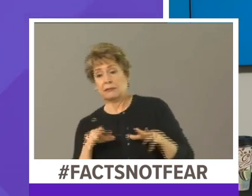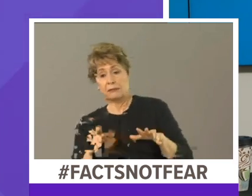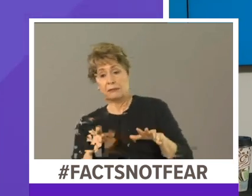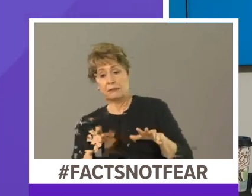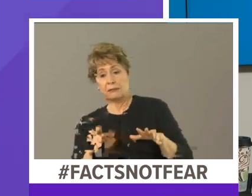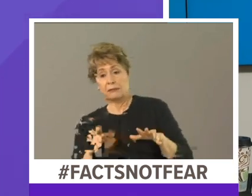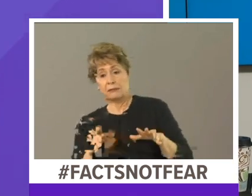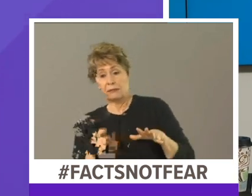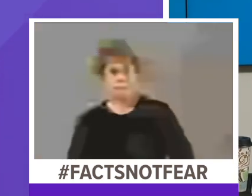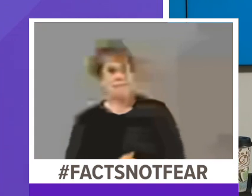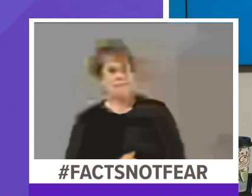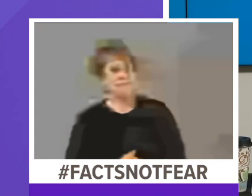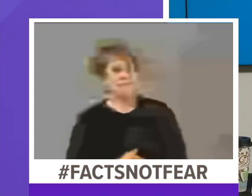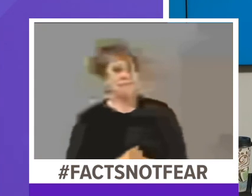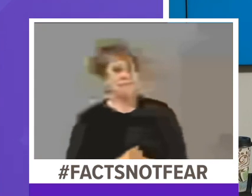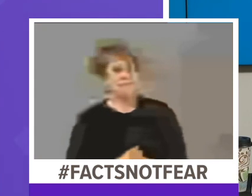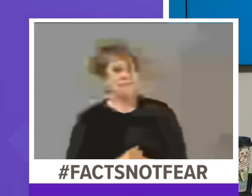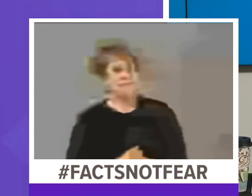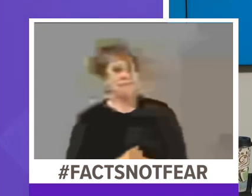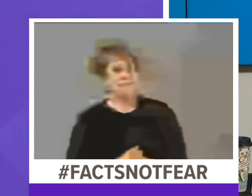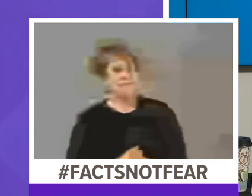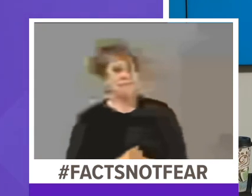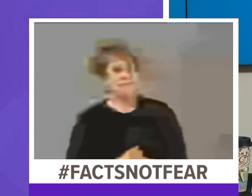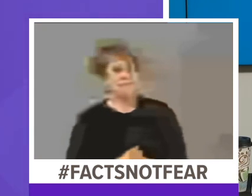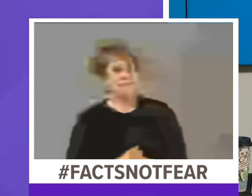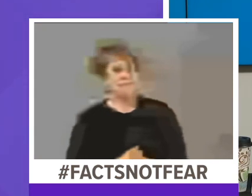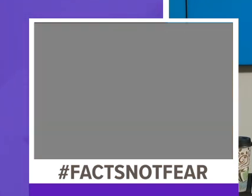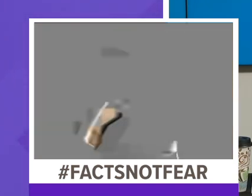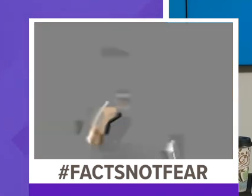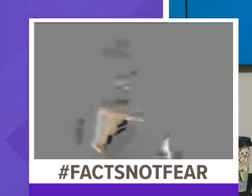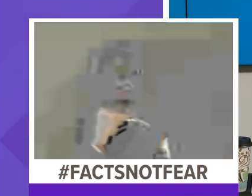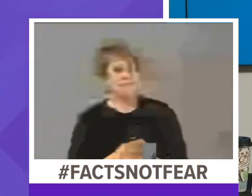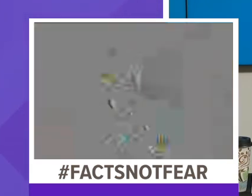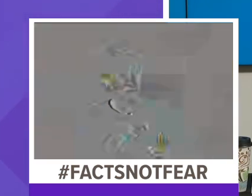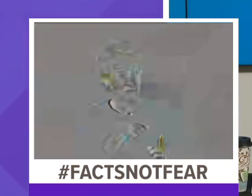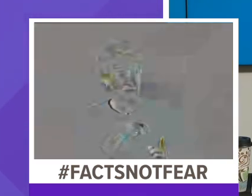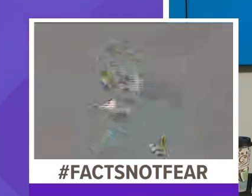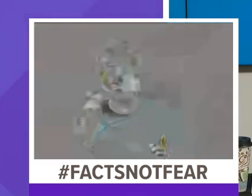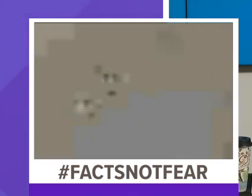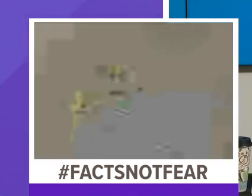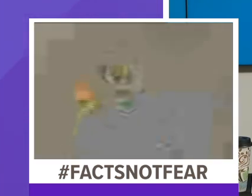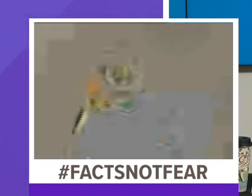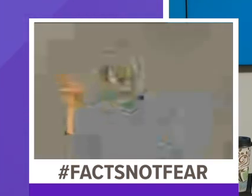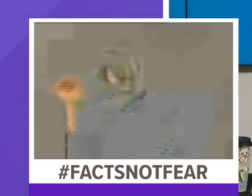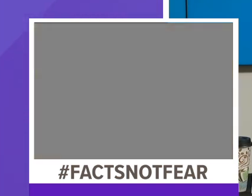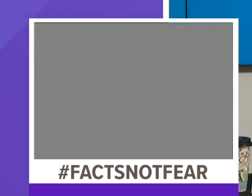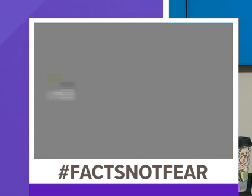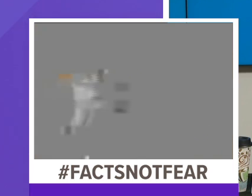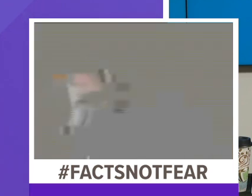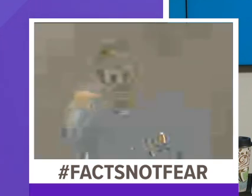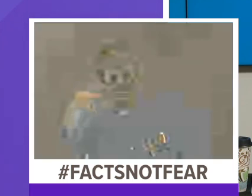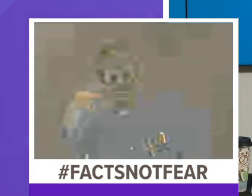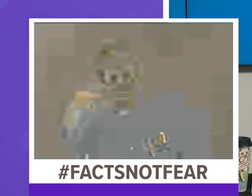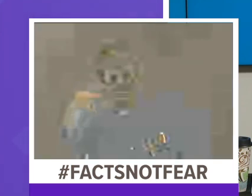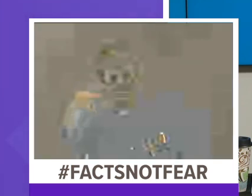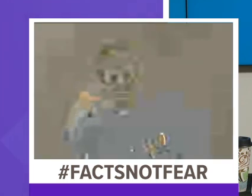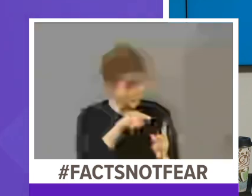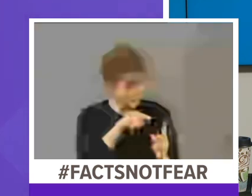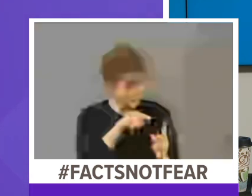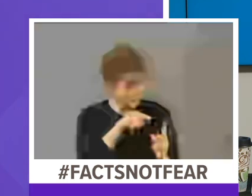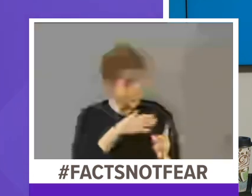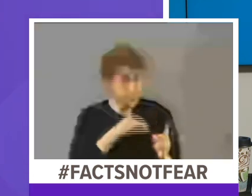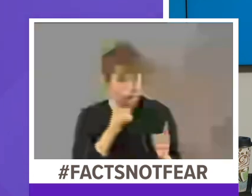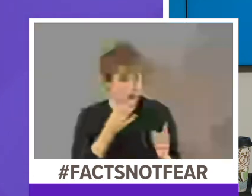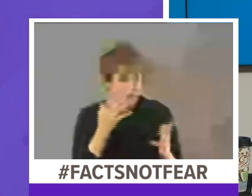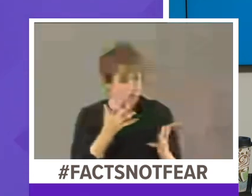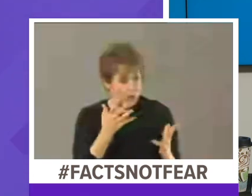seen that. There's a lot of breaking news every day, and I'm going to focus on my day job. I'm going to do what's right for Arizona. And I've